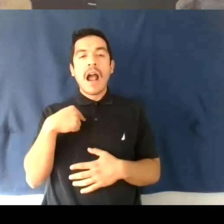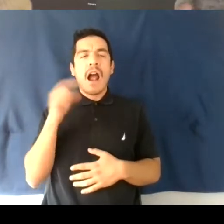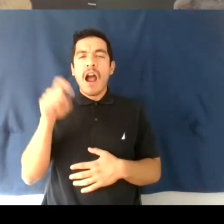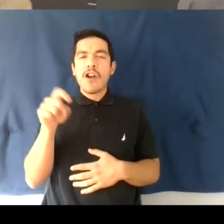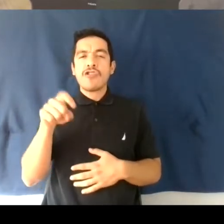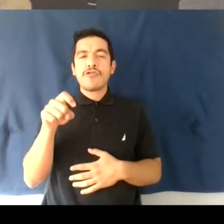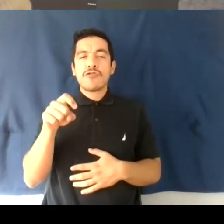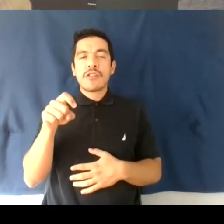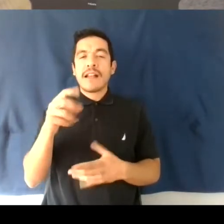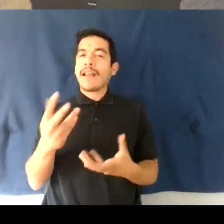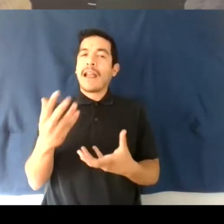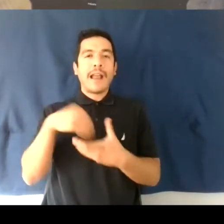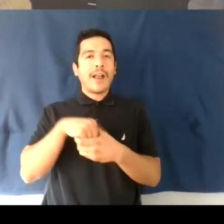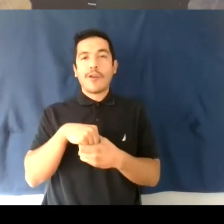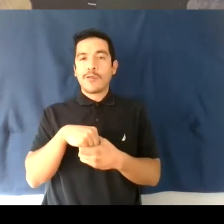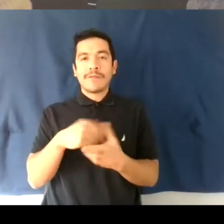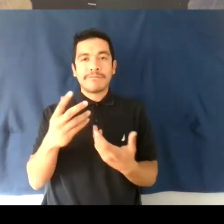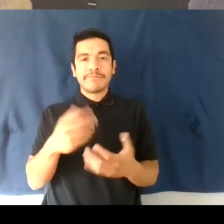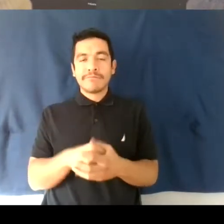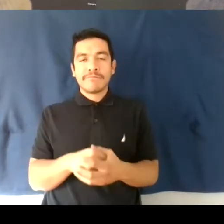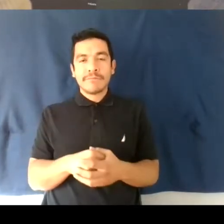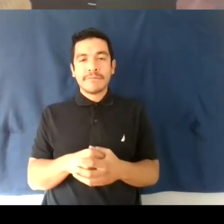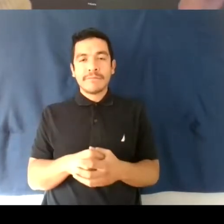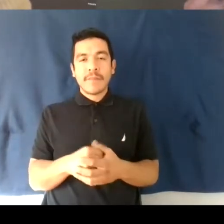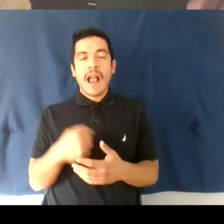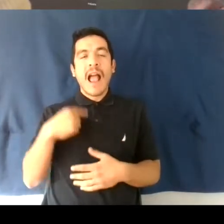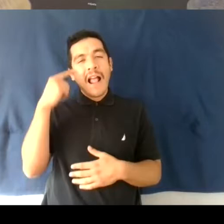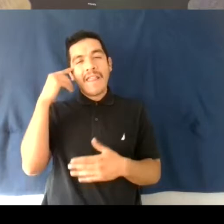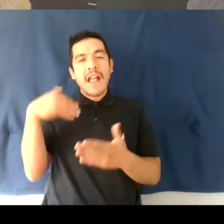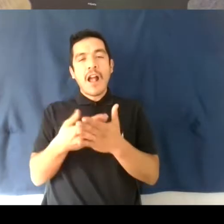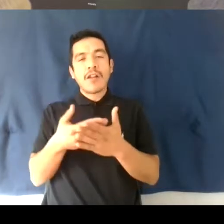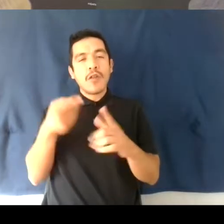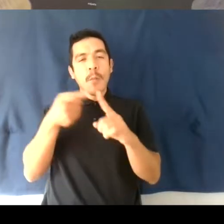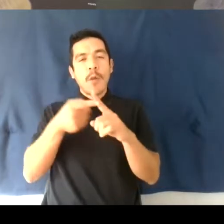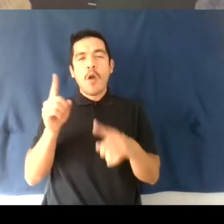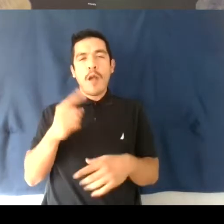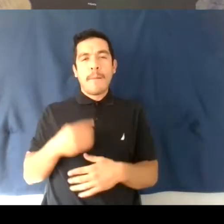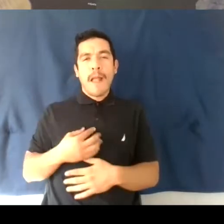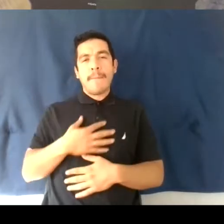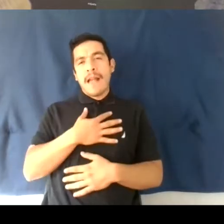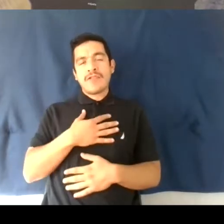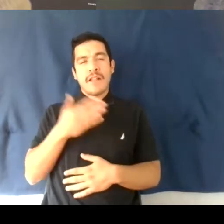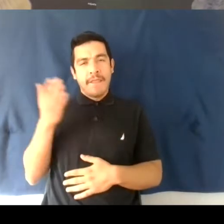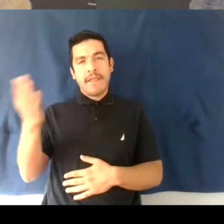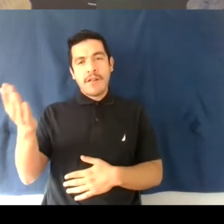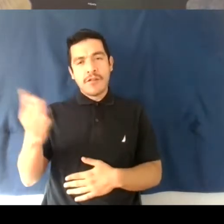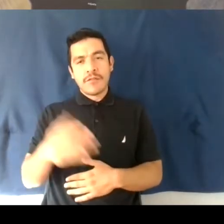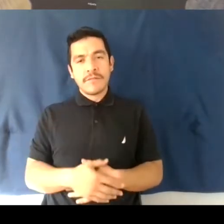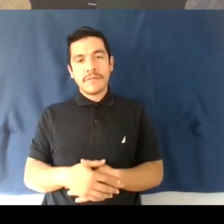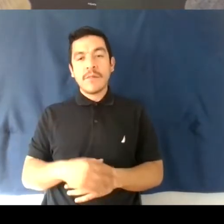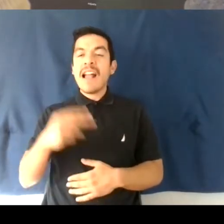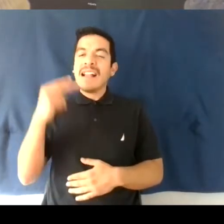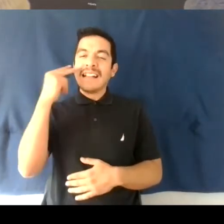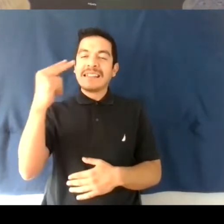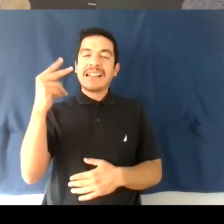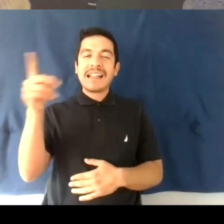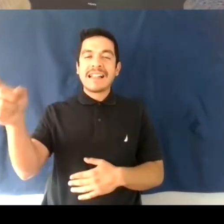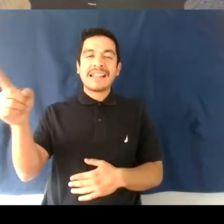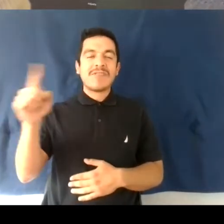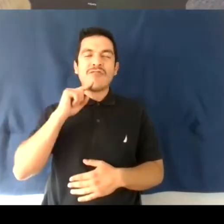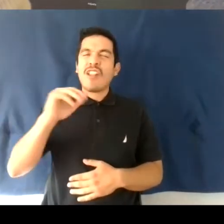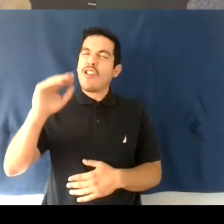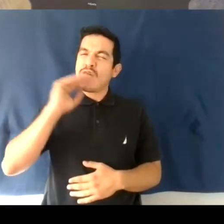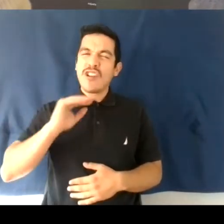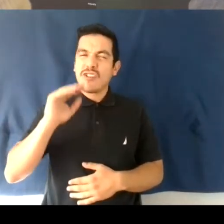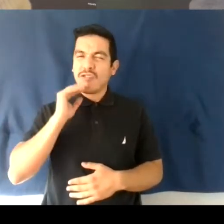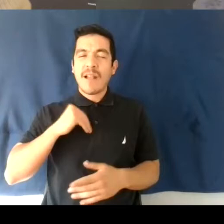be included, I think got to the point of where my passion was. It's just like seeing it just frustrates me